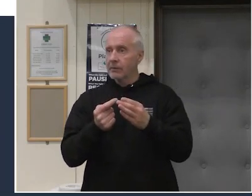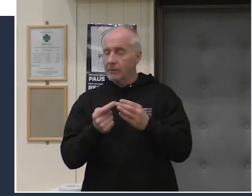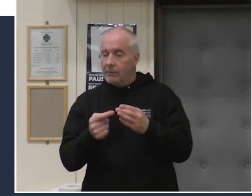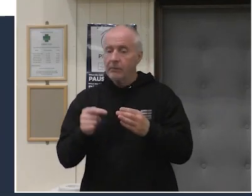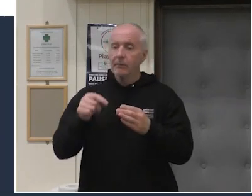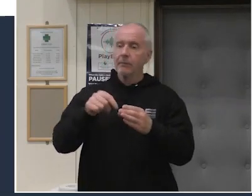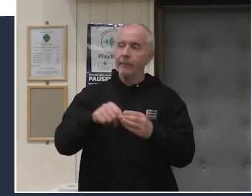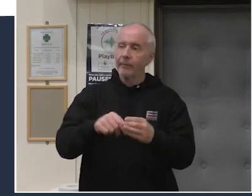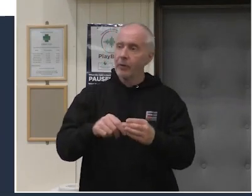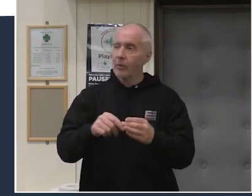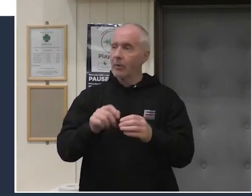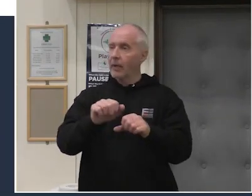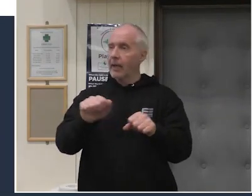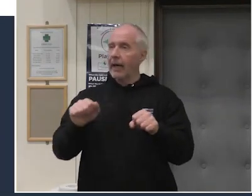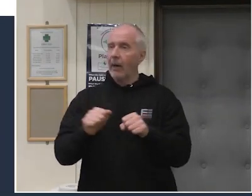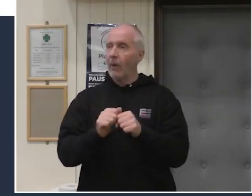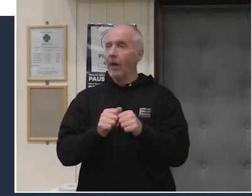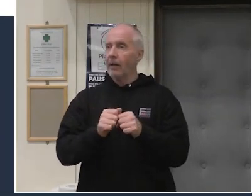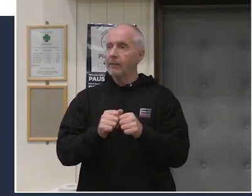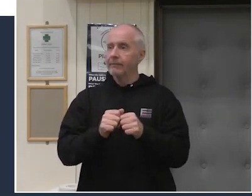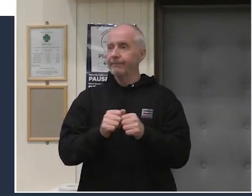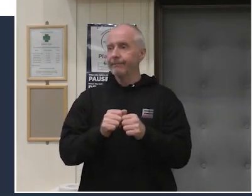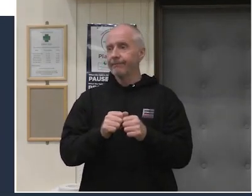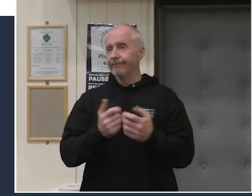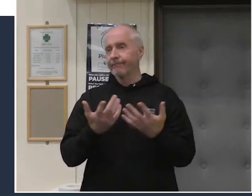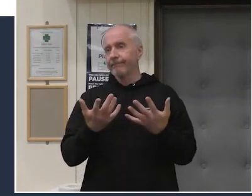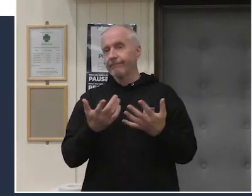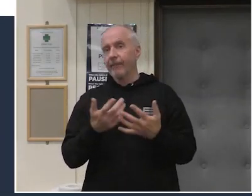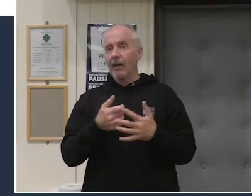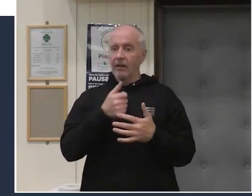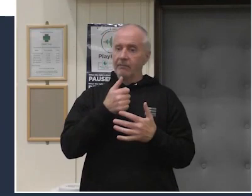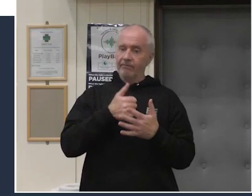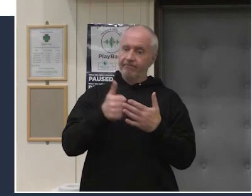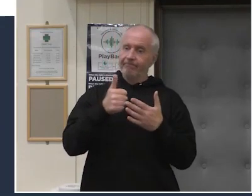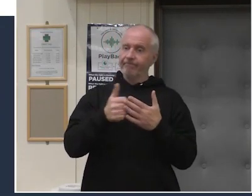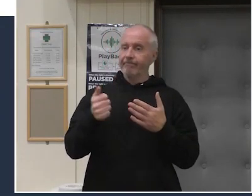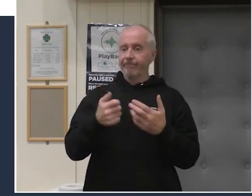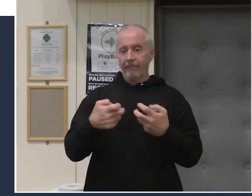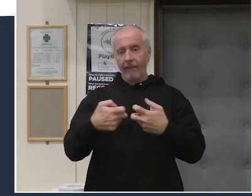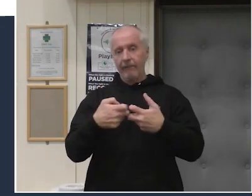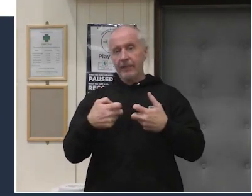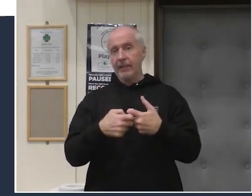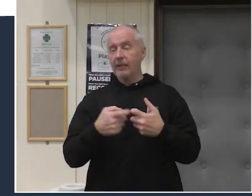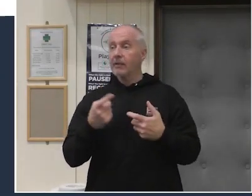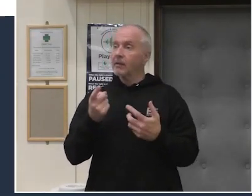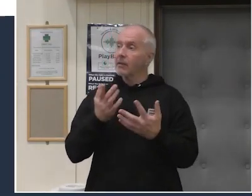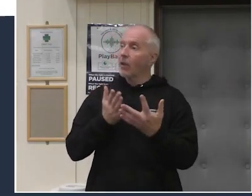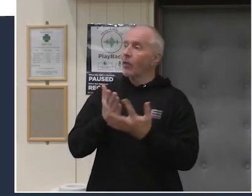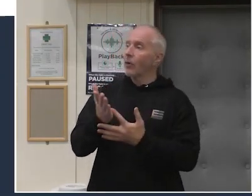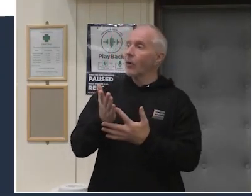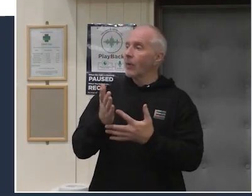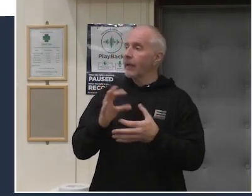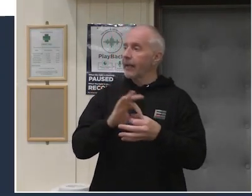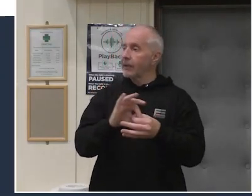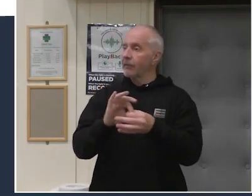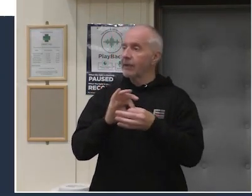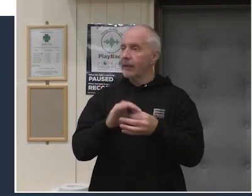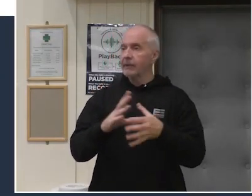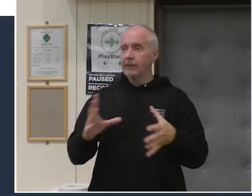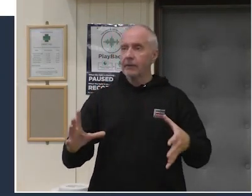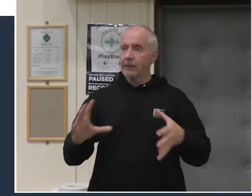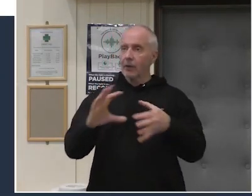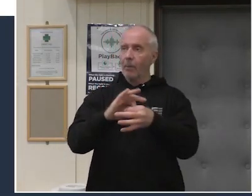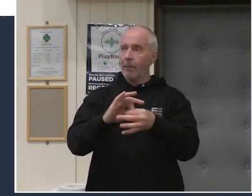our usable physics. And these are through its interactions and its what we call couplings.